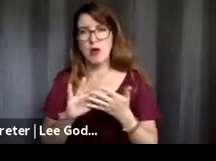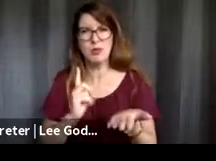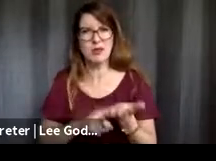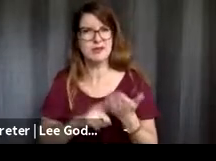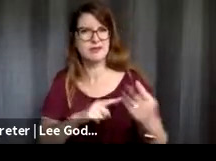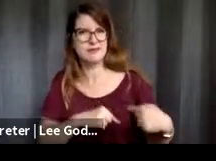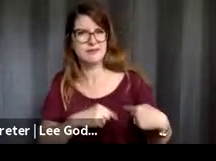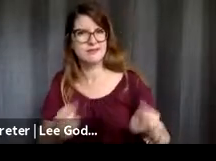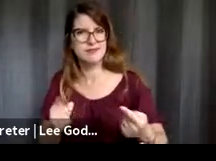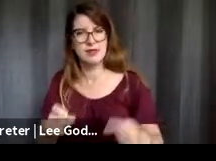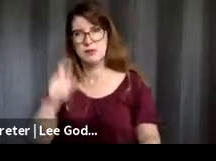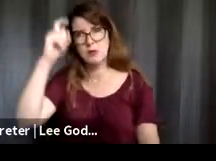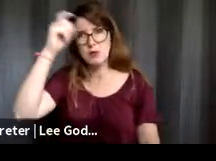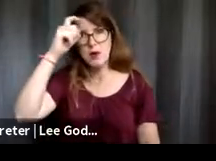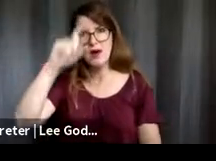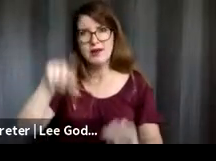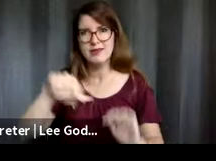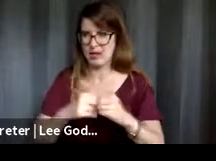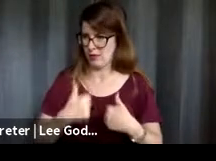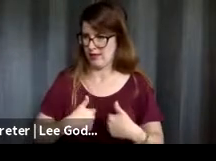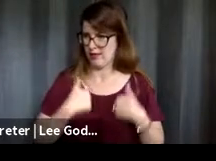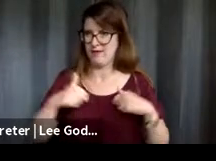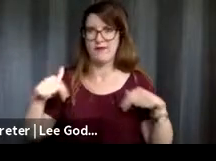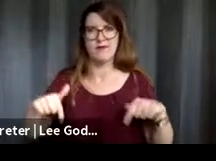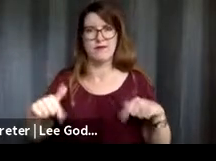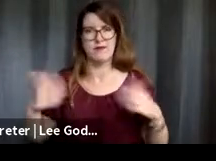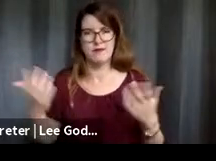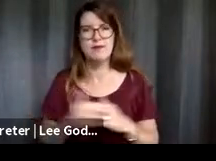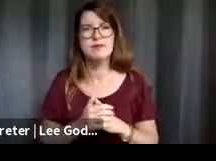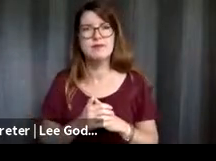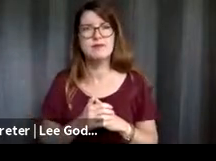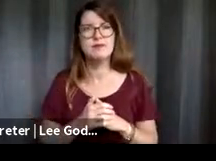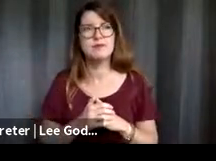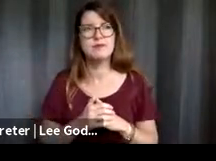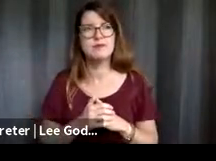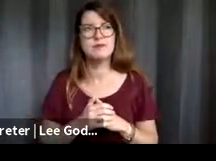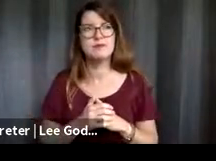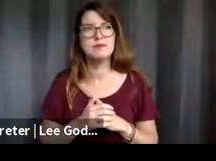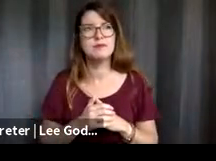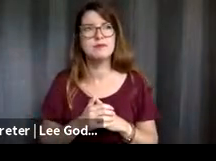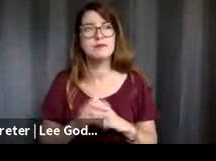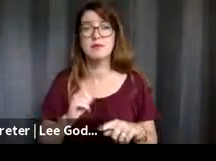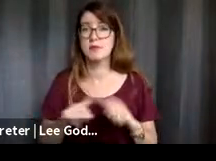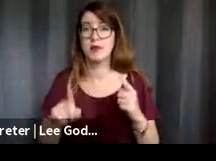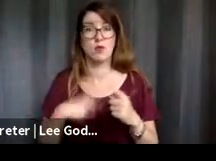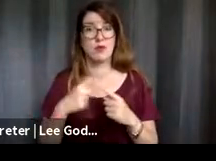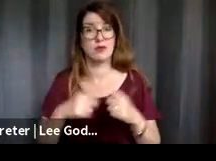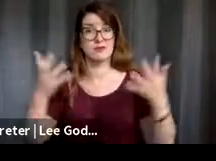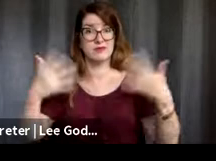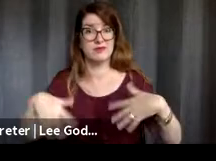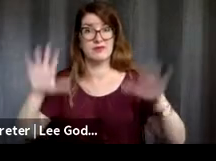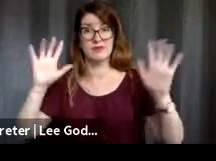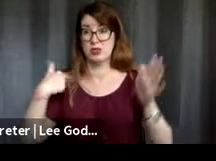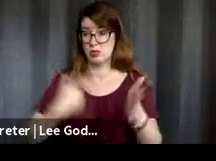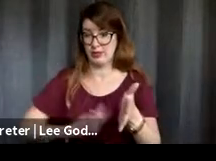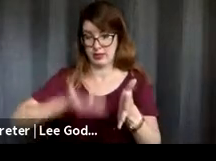we've got to be wise about how we live in this world and all that. But when it all goes back in the box and you and I go back